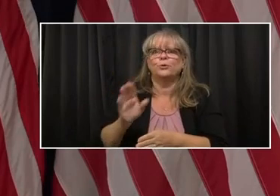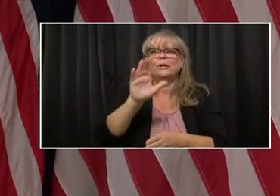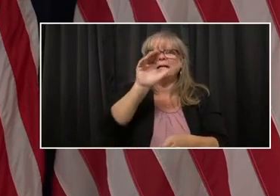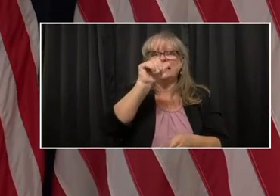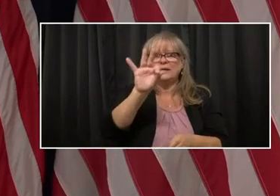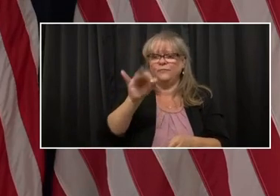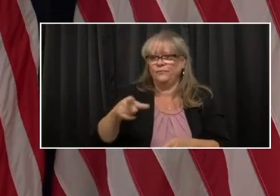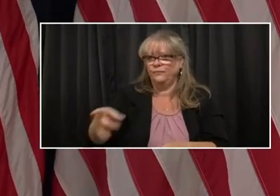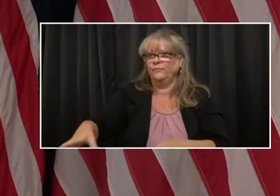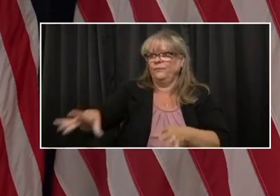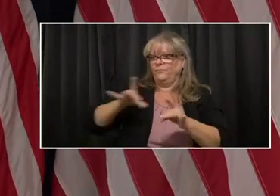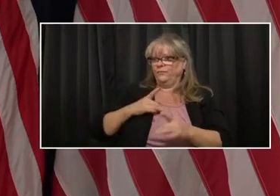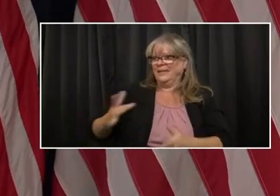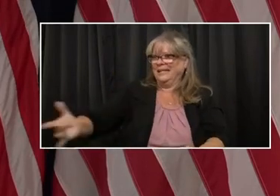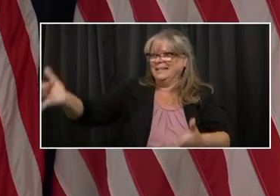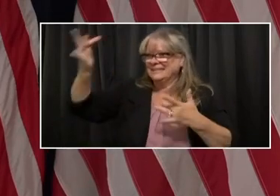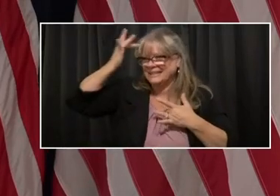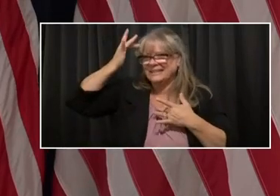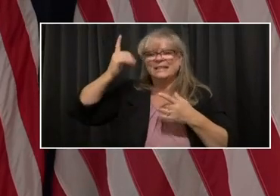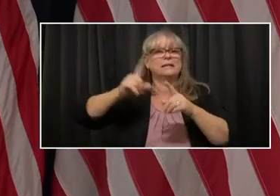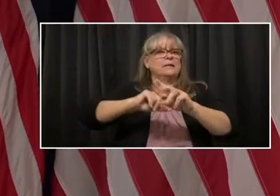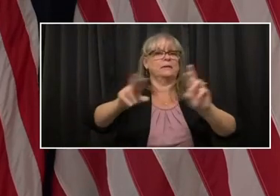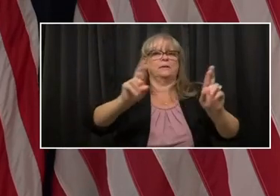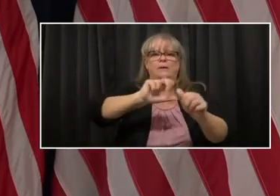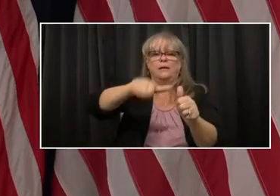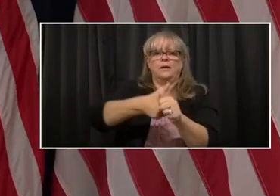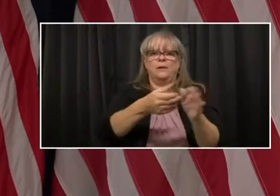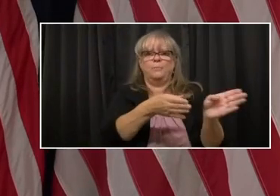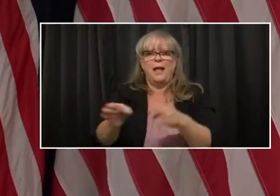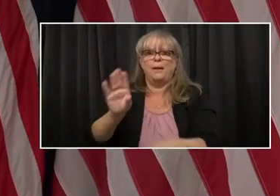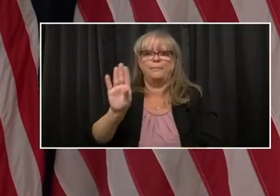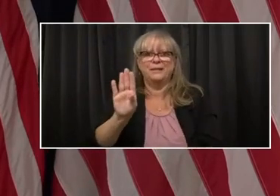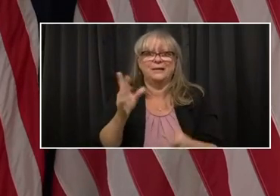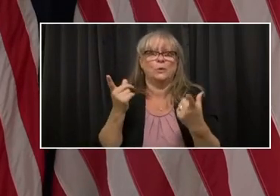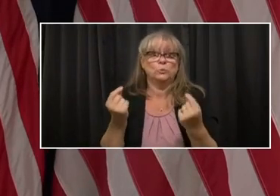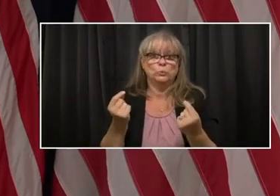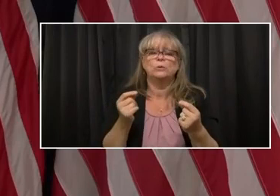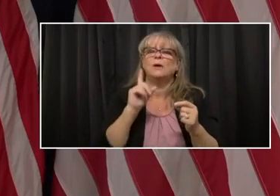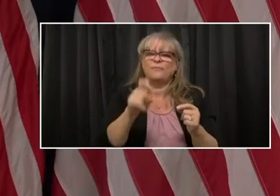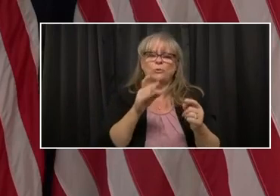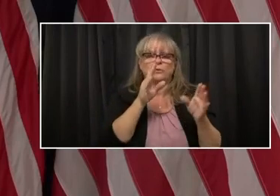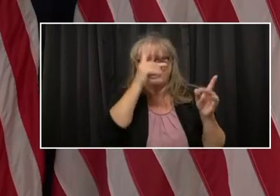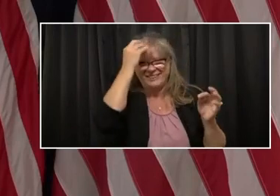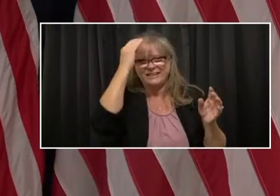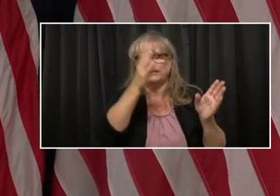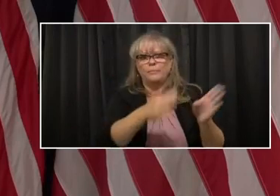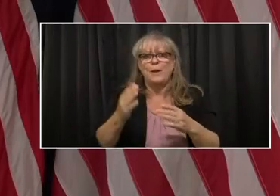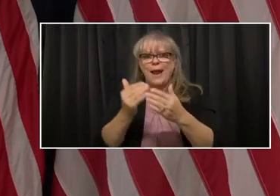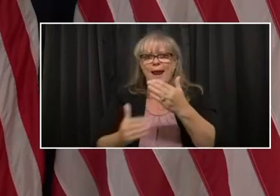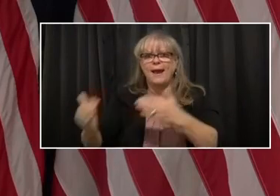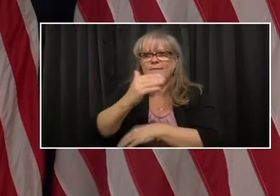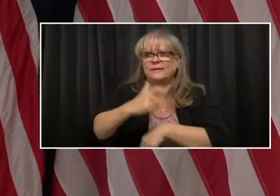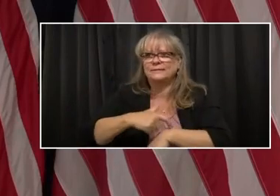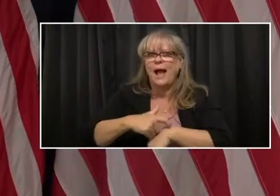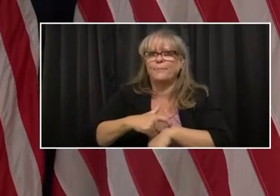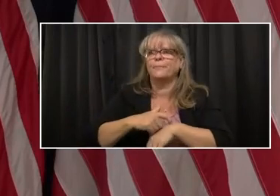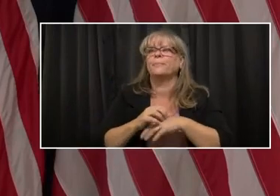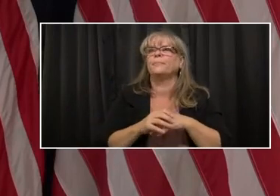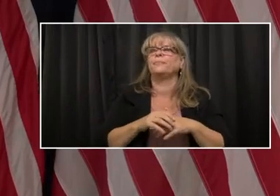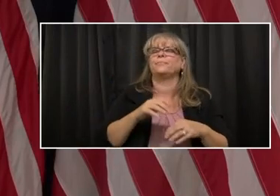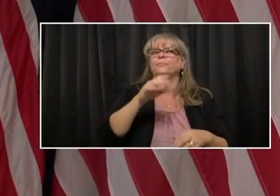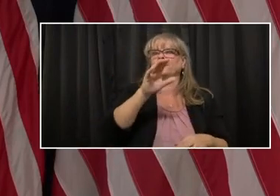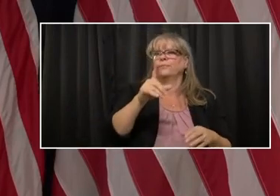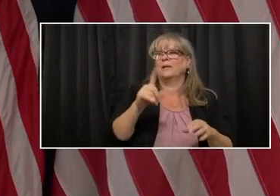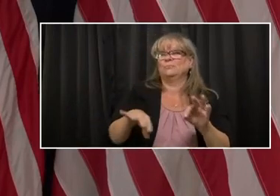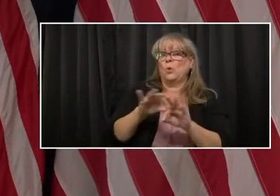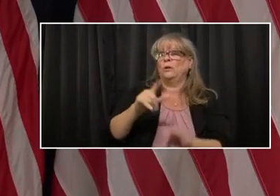easy. Because if you don't do that, you might yourself, that a small irresponsible act of sending a kid with a runny